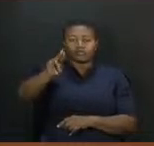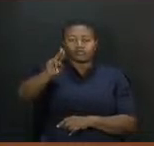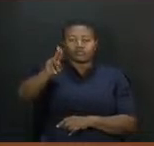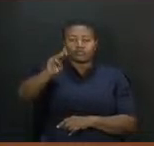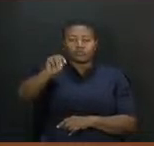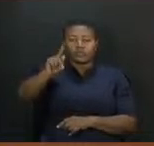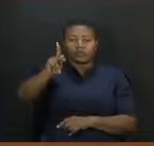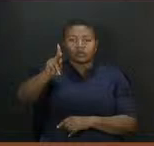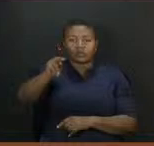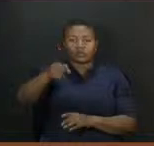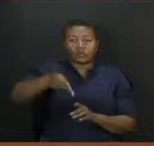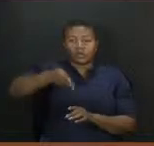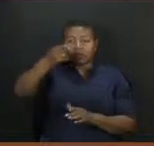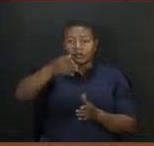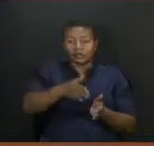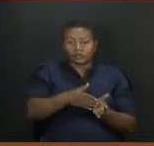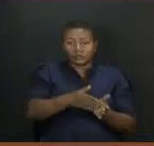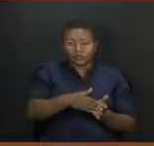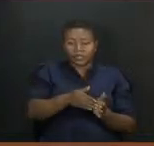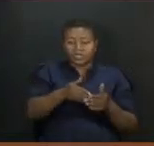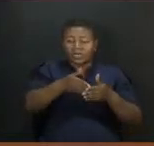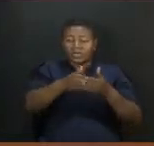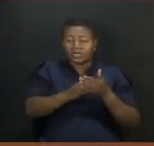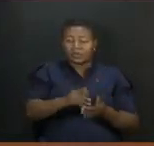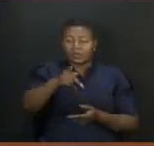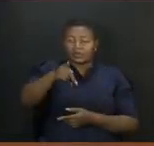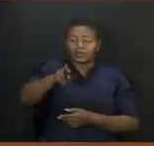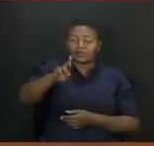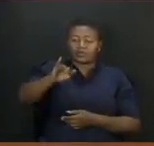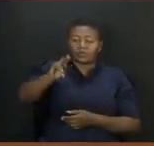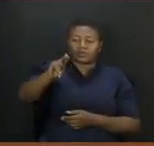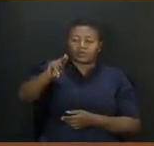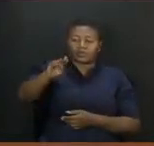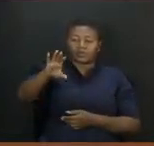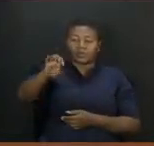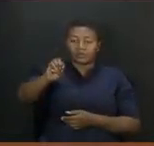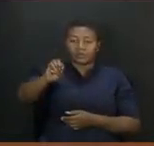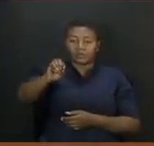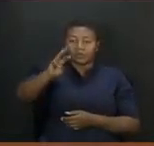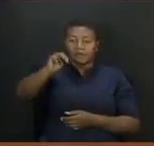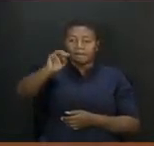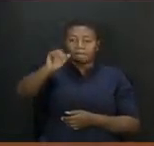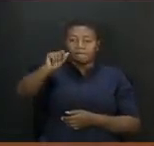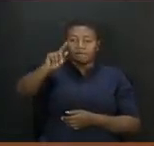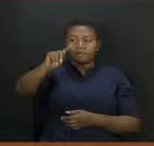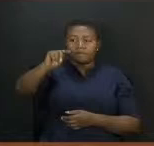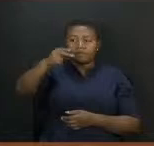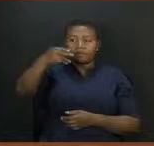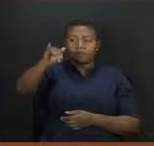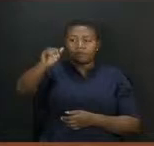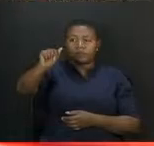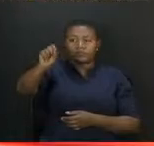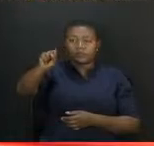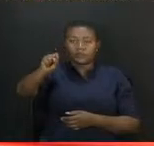led by Mr. Prince Matthias, leader. They are from